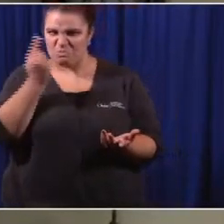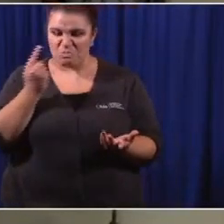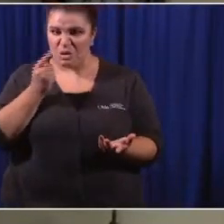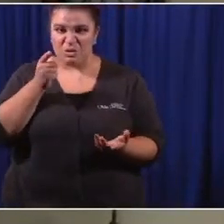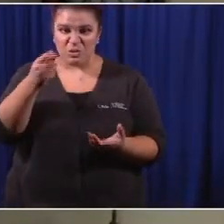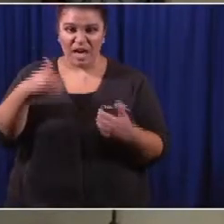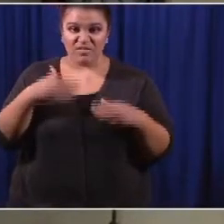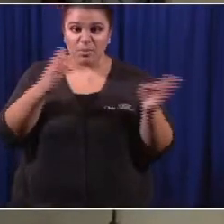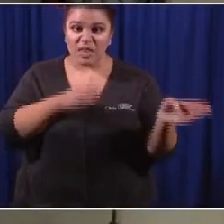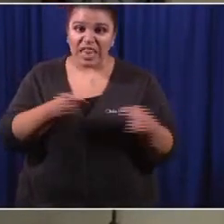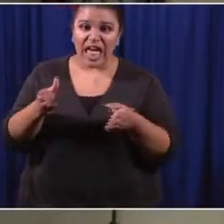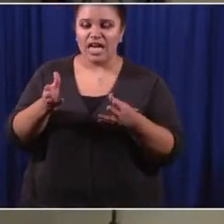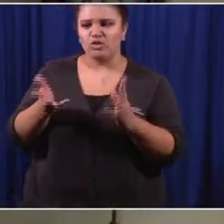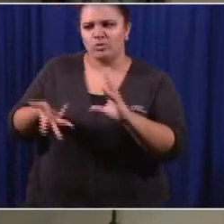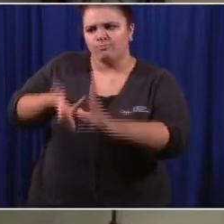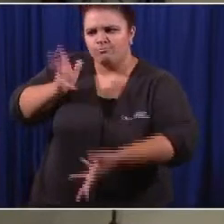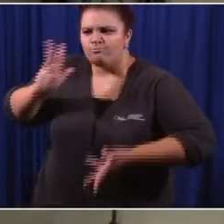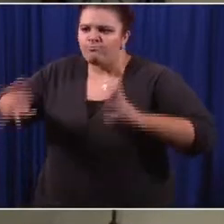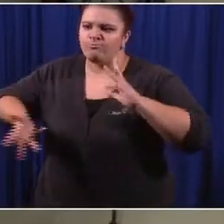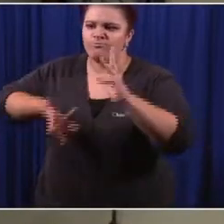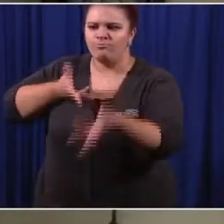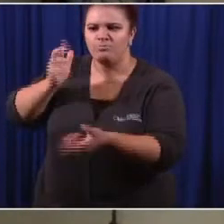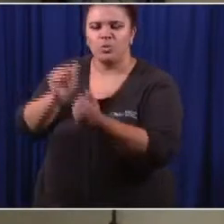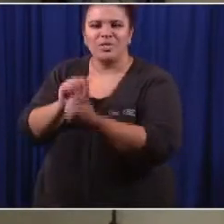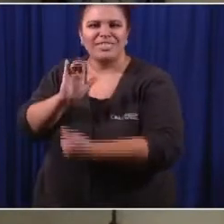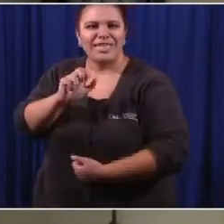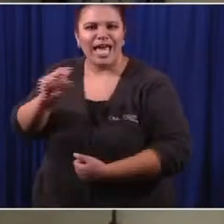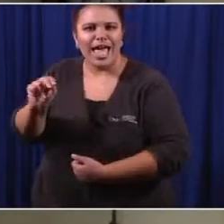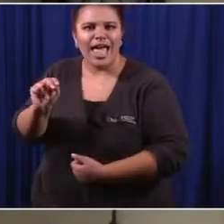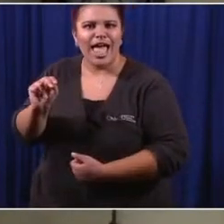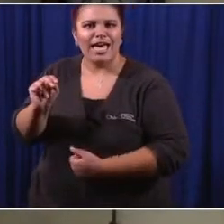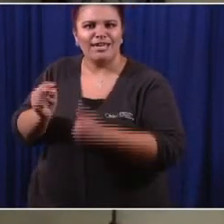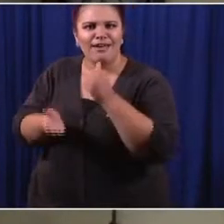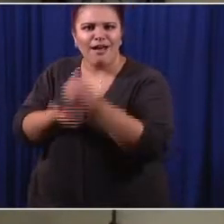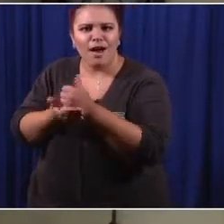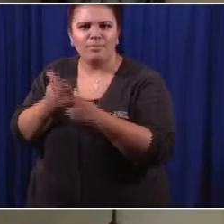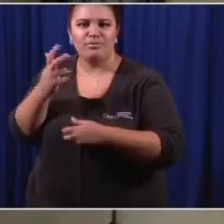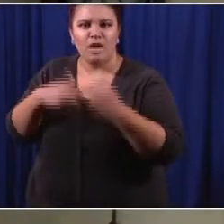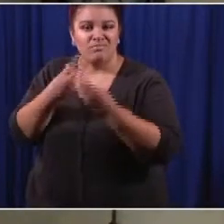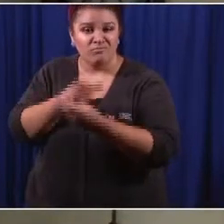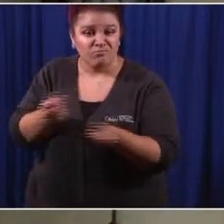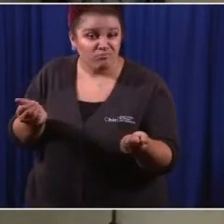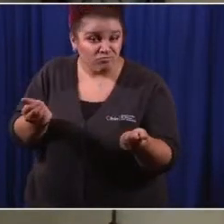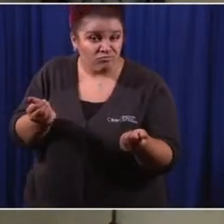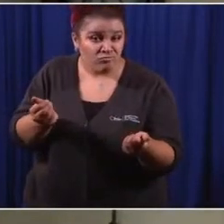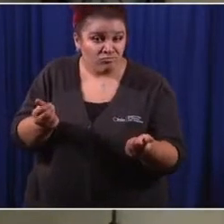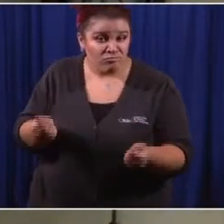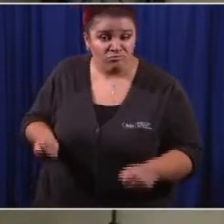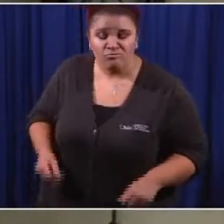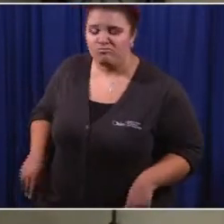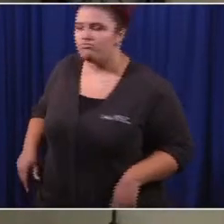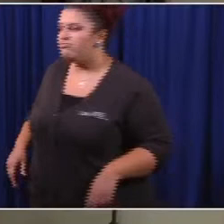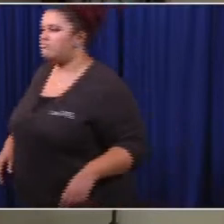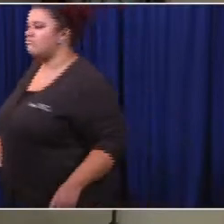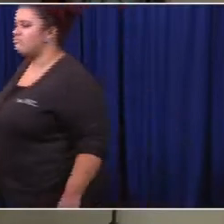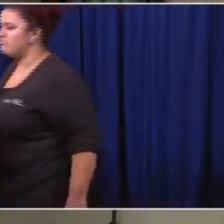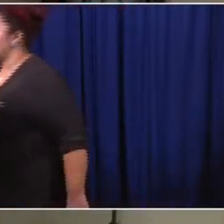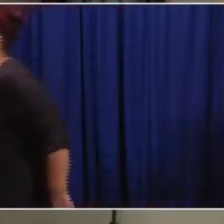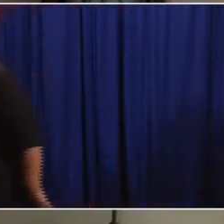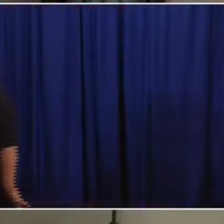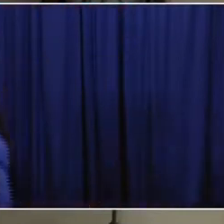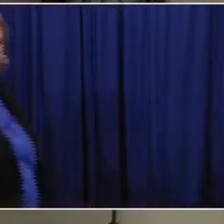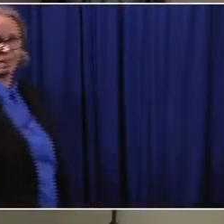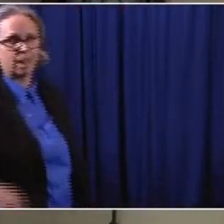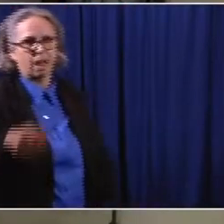find a solution to their problem? Sure. That's an excellent question, Ben. You're right.